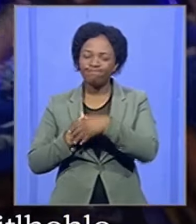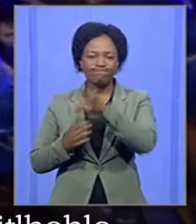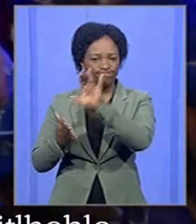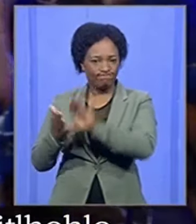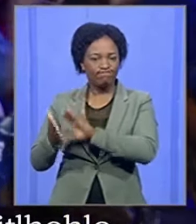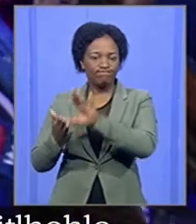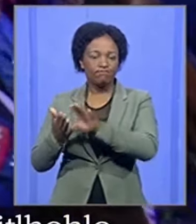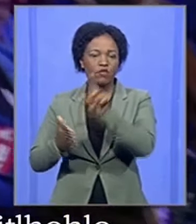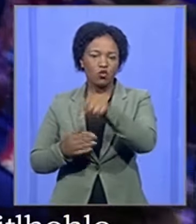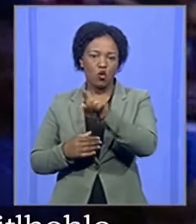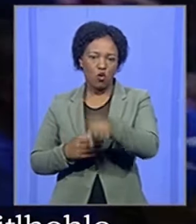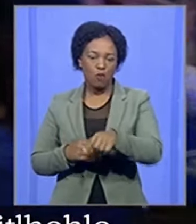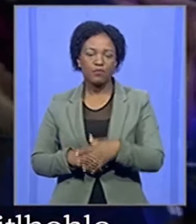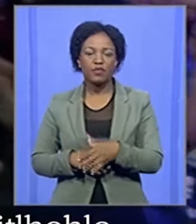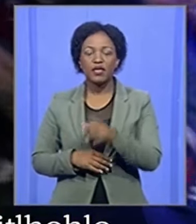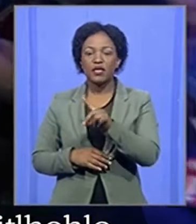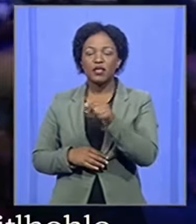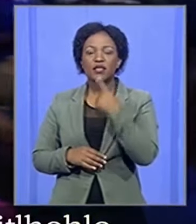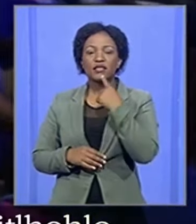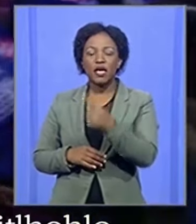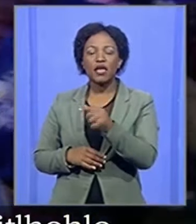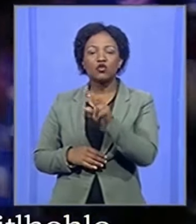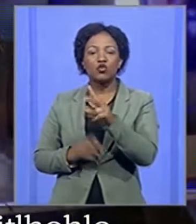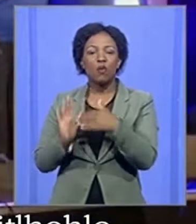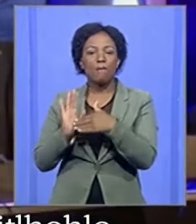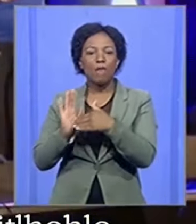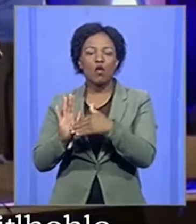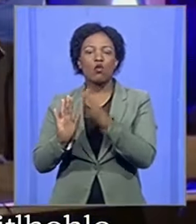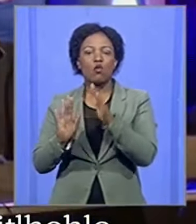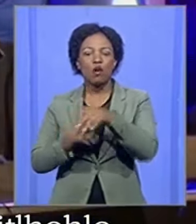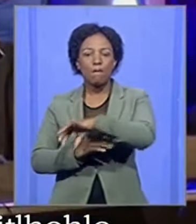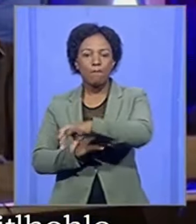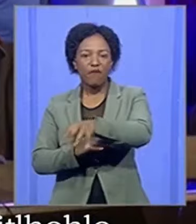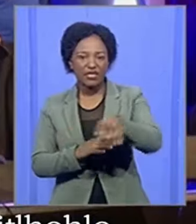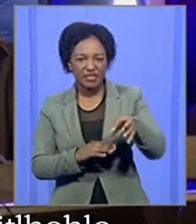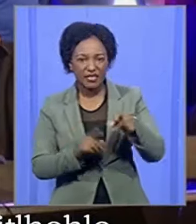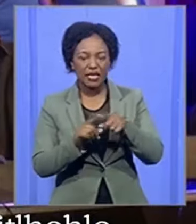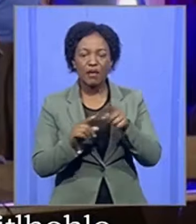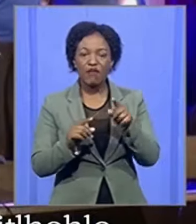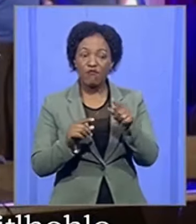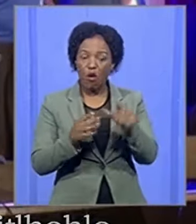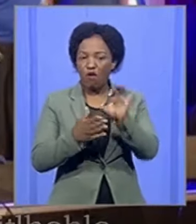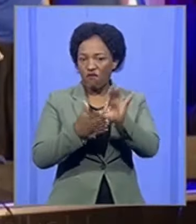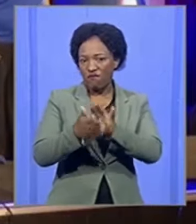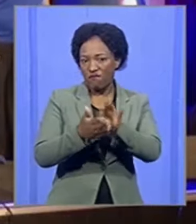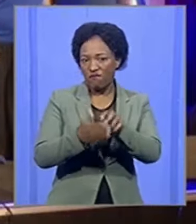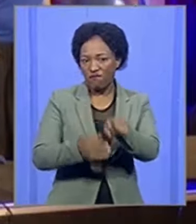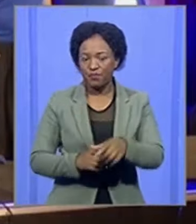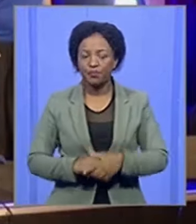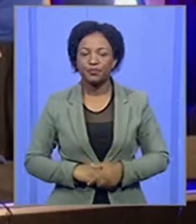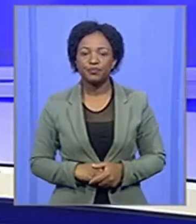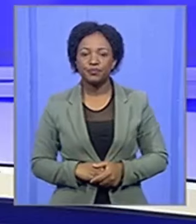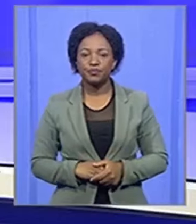tliša mešomo ya go balla go dimilione tše 2 ka profenseng ka mokgatlo wa gabo ka thopa dikgetho.